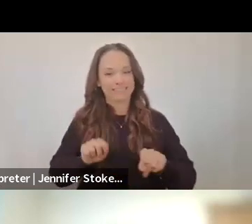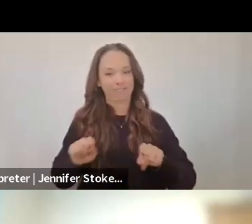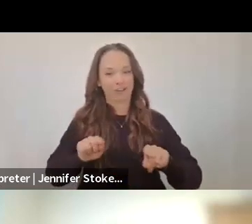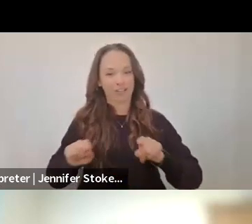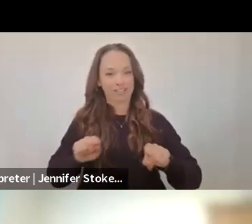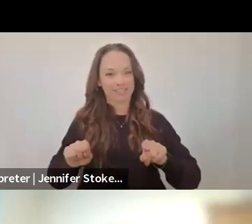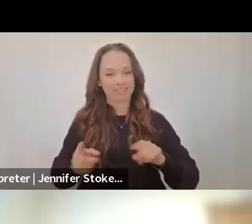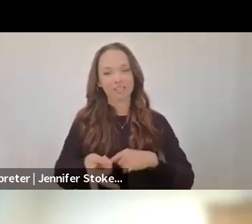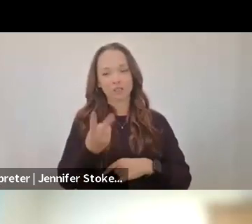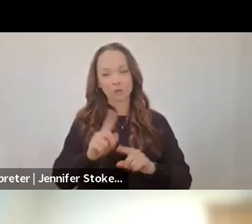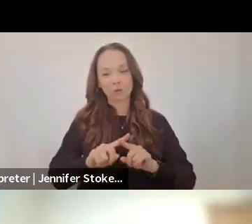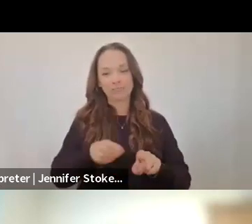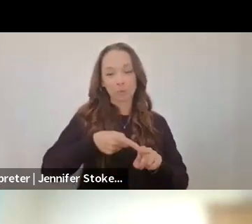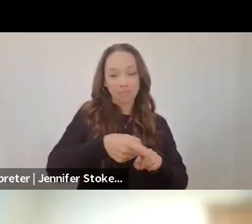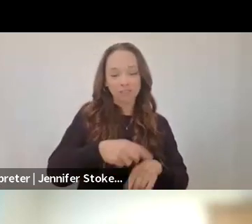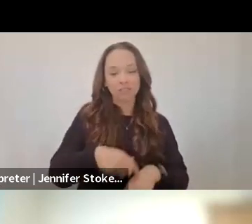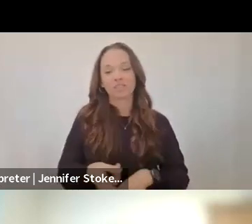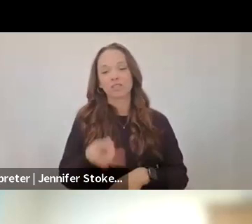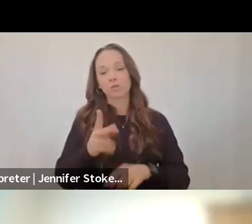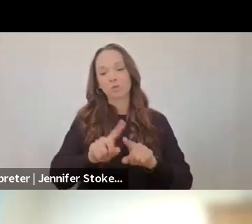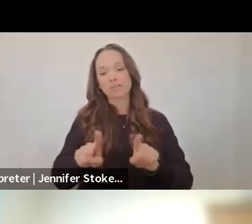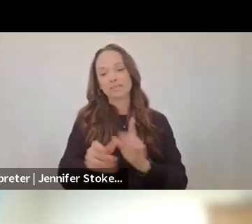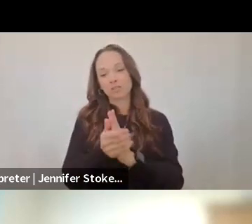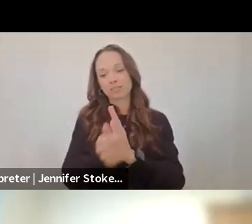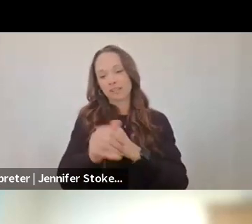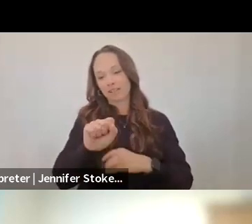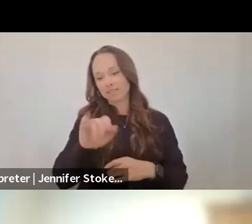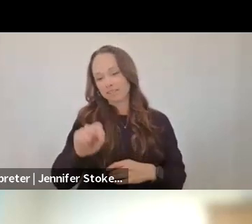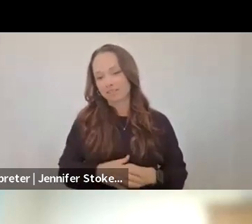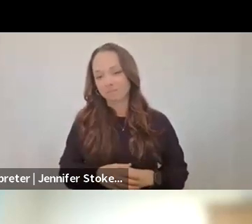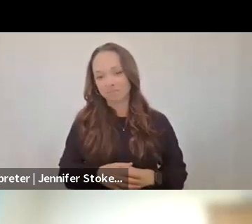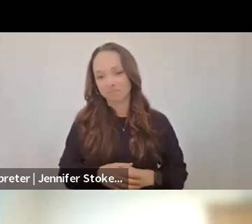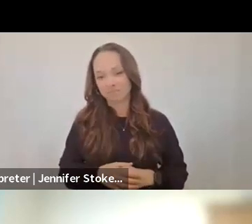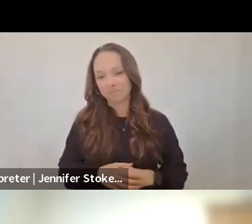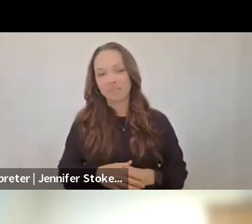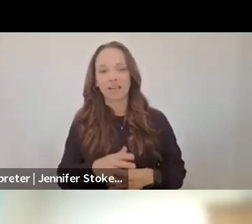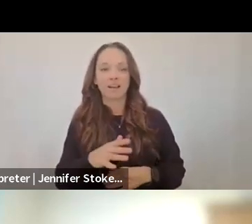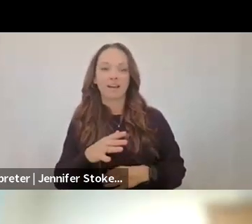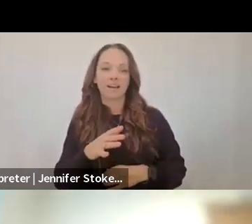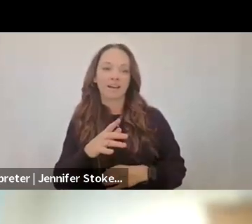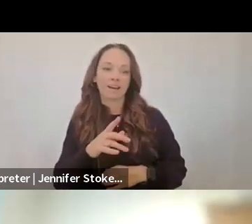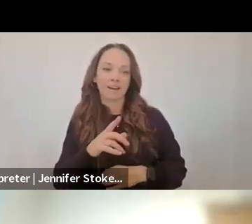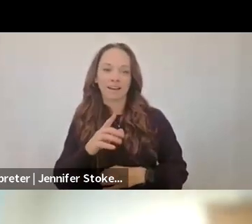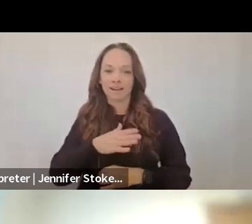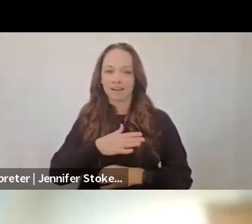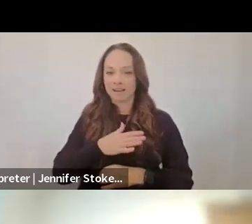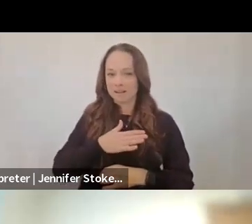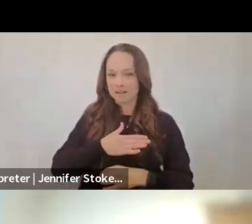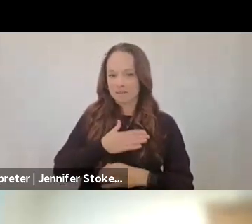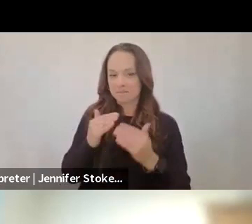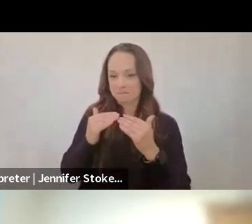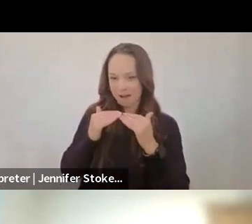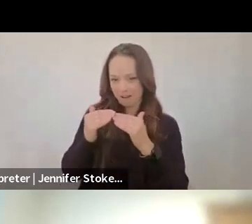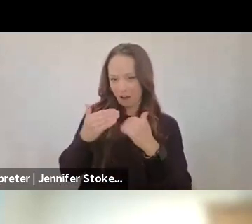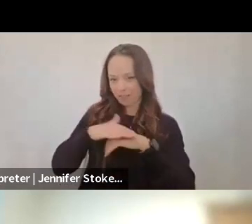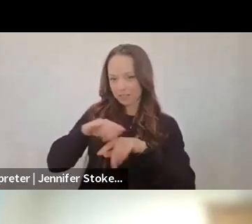two different professions and they're two different skill sets. And I will leave that there because my colleagues on the call are